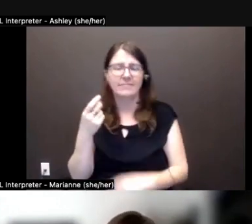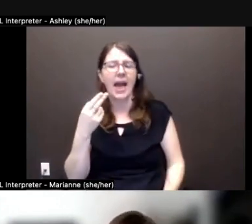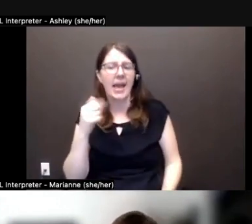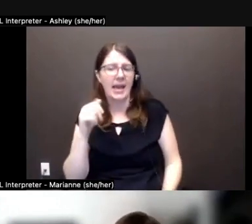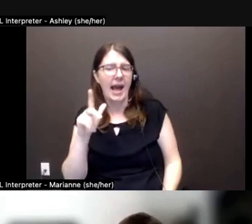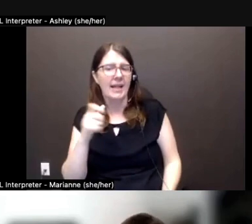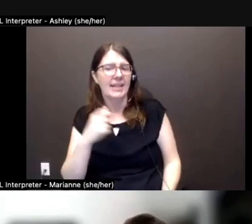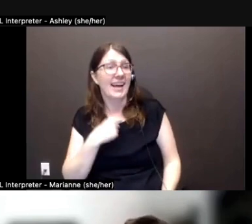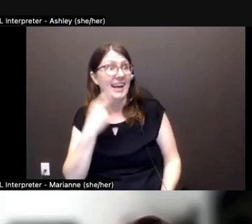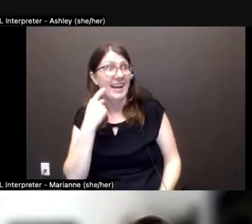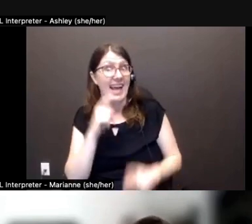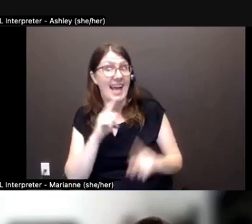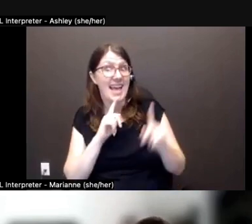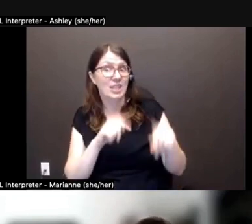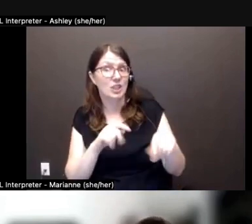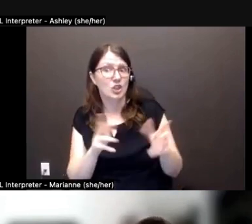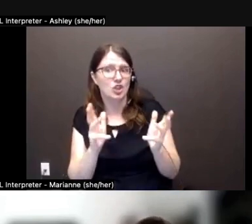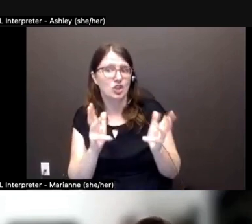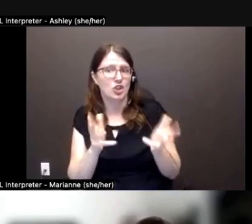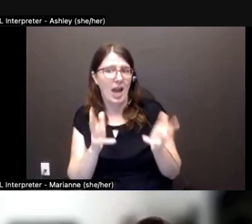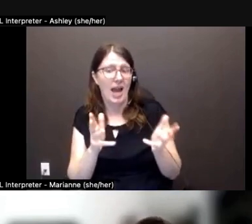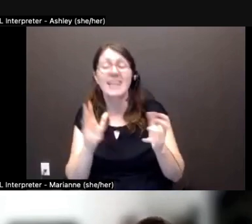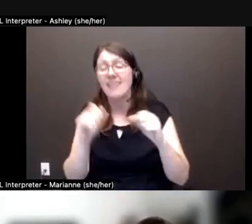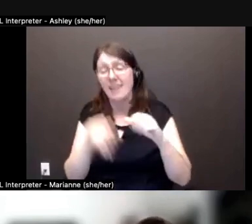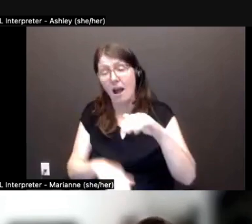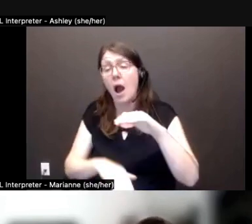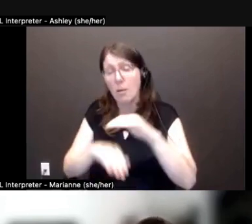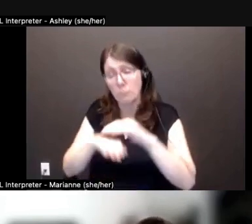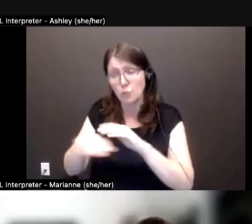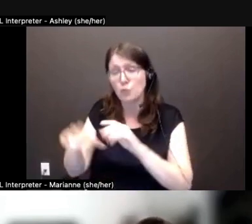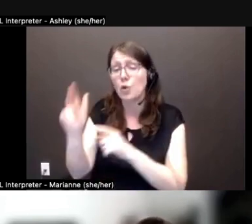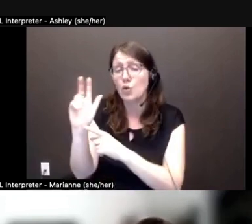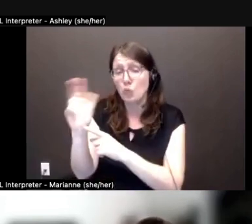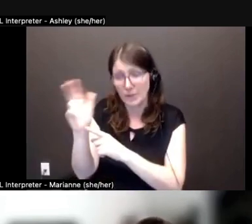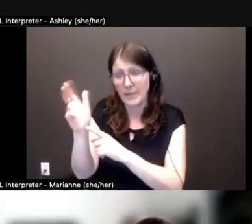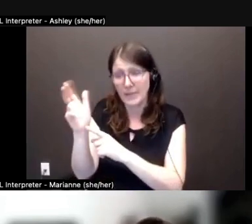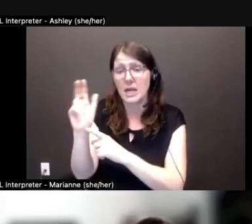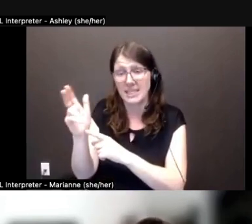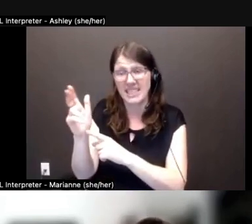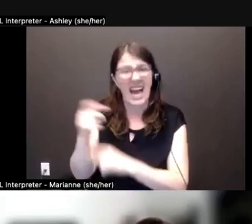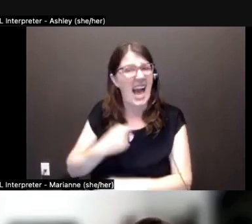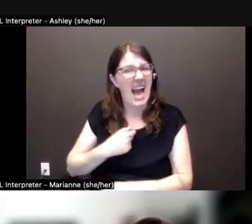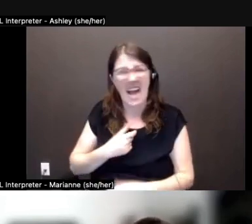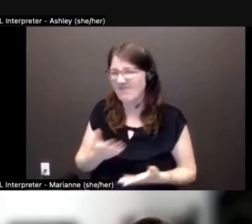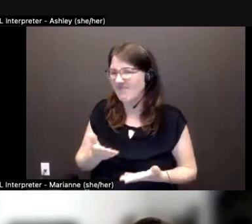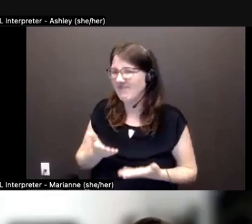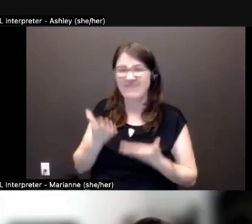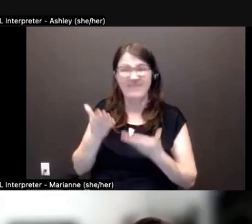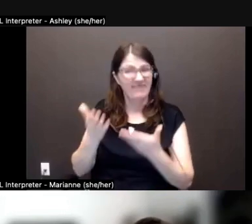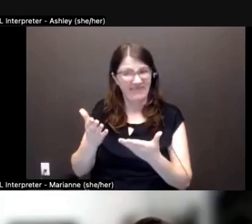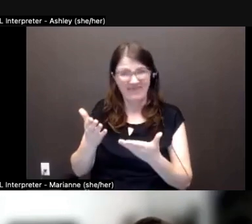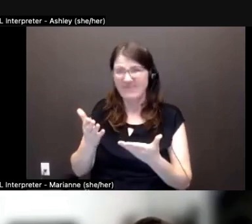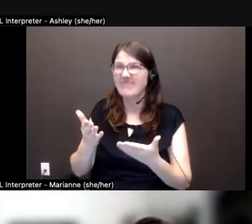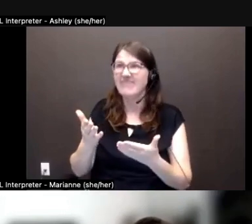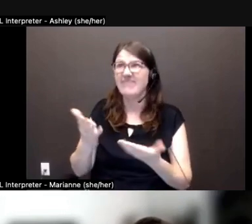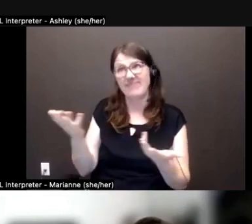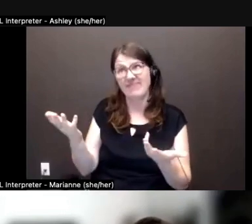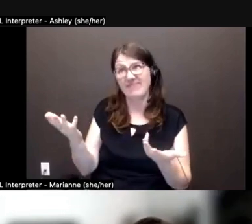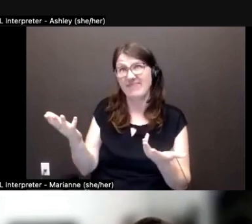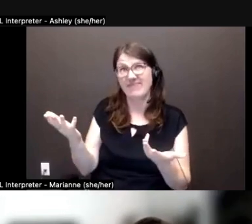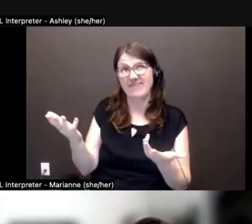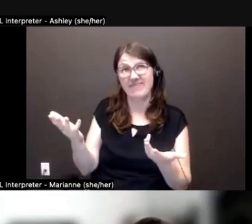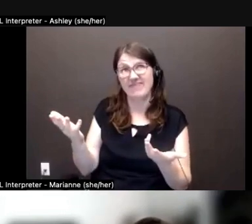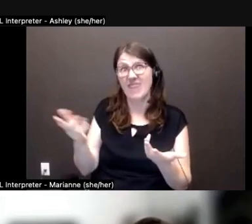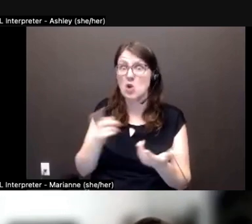you can make a video that's up to 3 minutes, but I wouldn't recommend doing a video that's longer than like 30